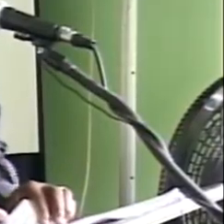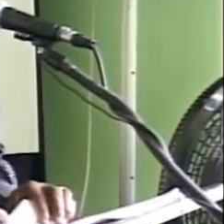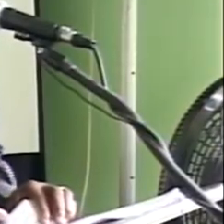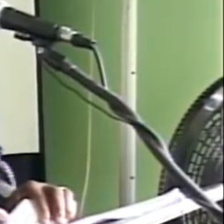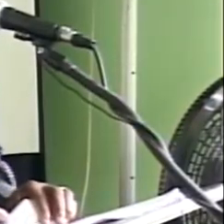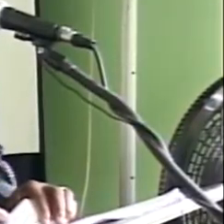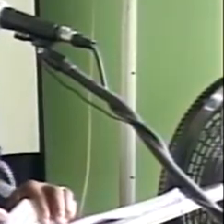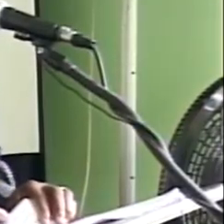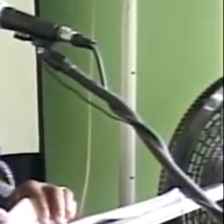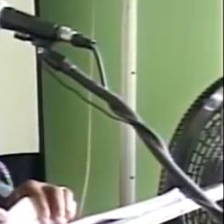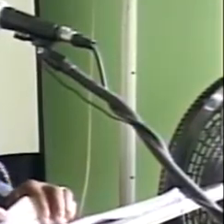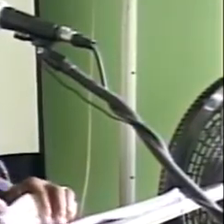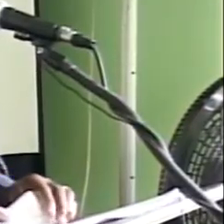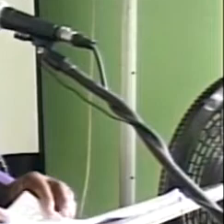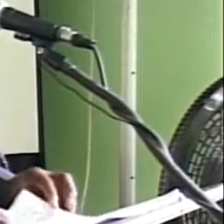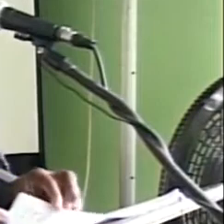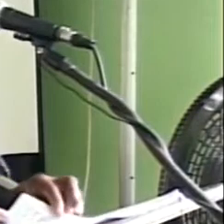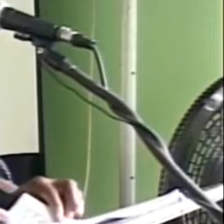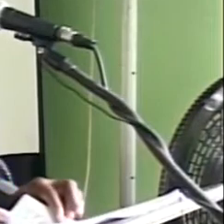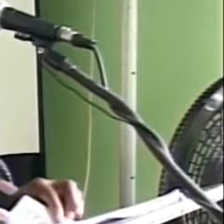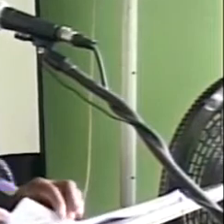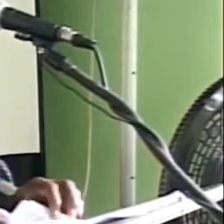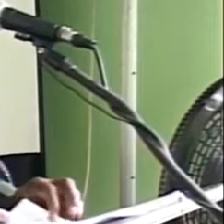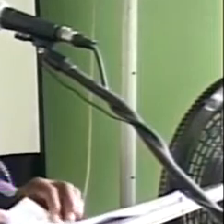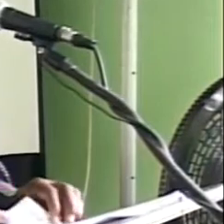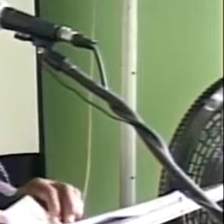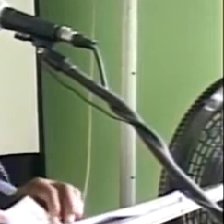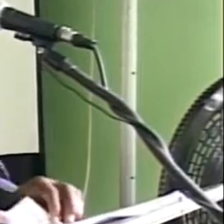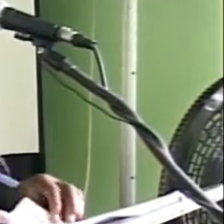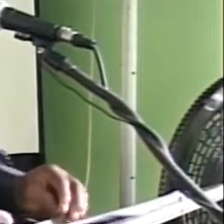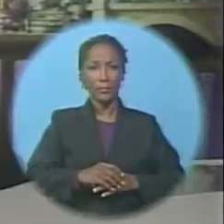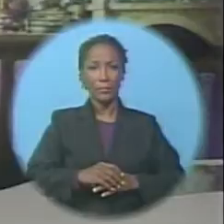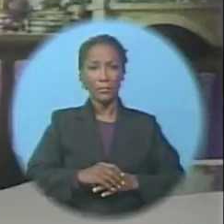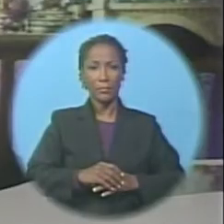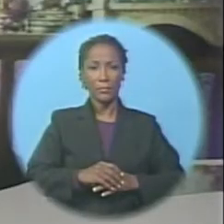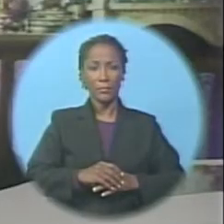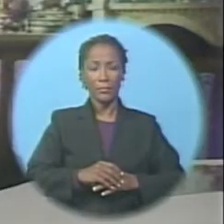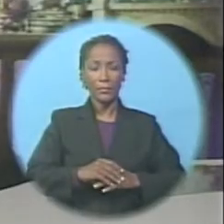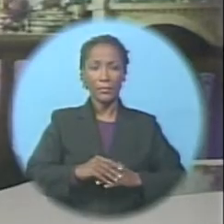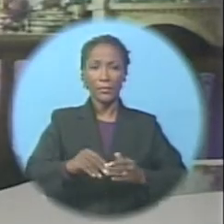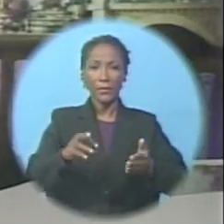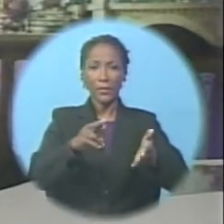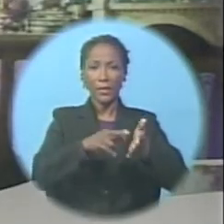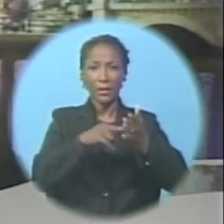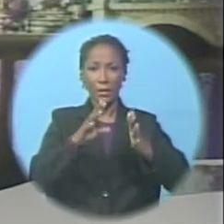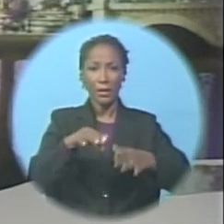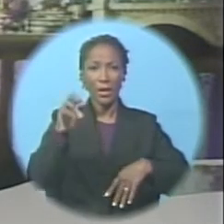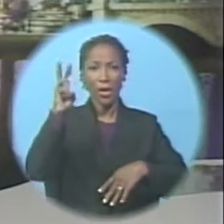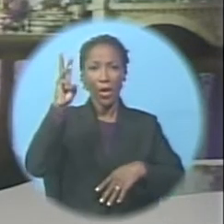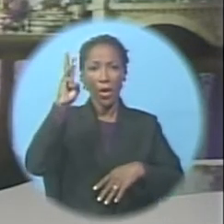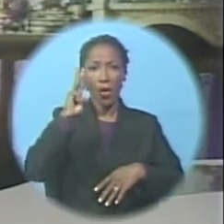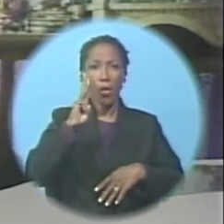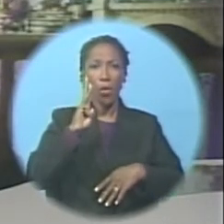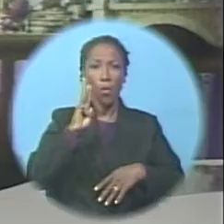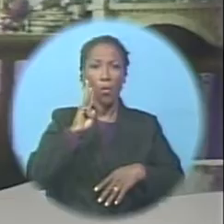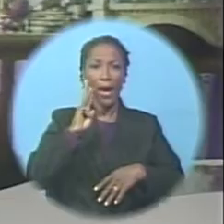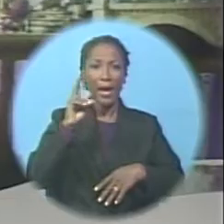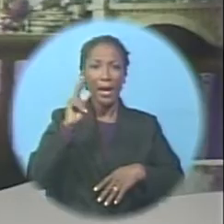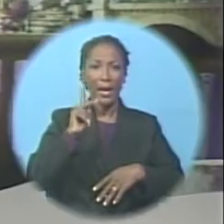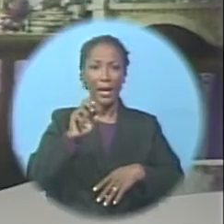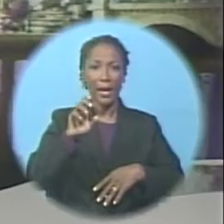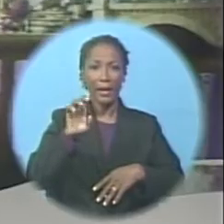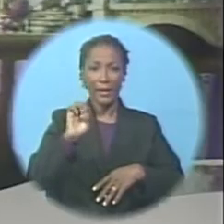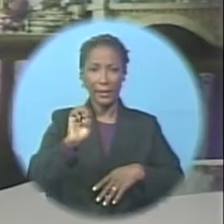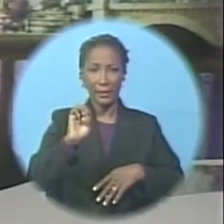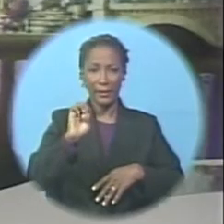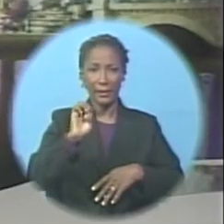external donors like our friends from the Republic of China. And Ambassador Wang Ke says the Lancaster House project is one of